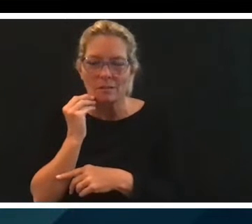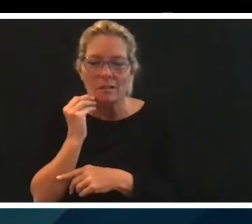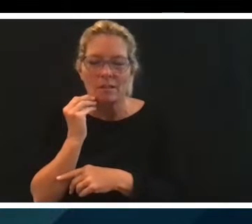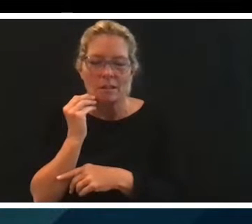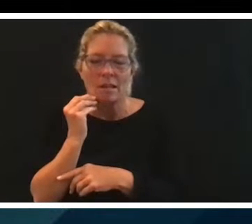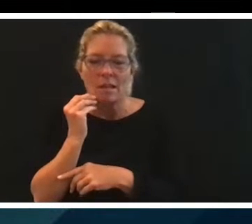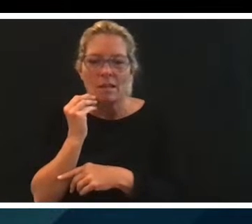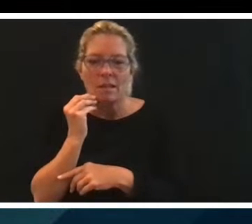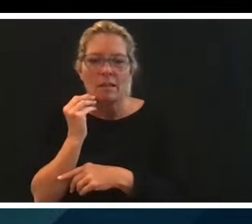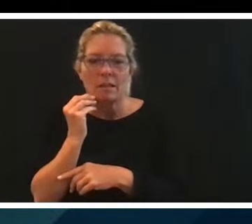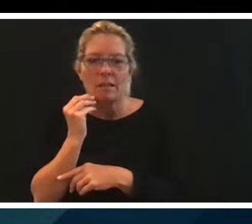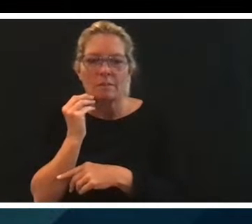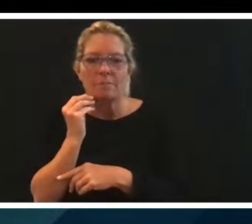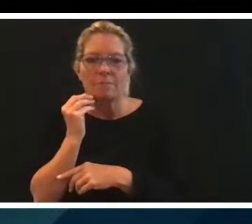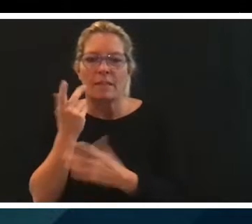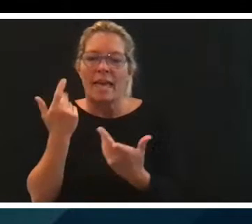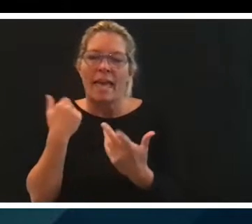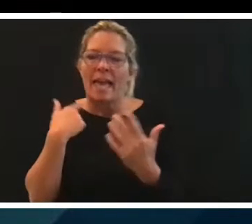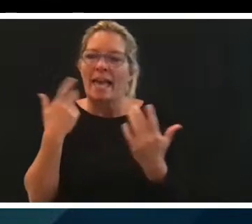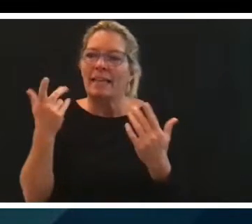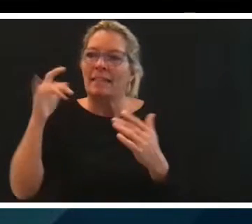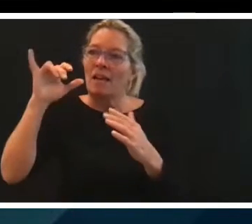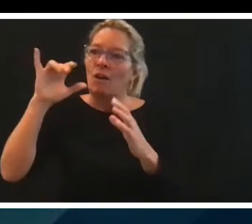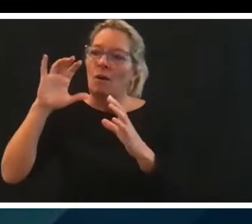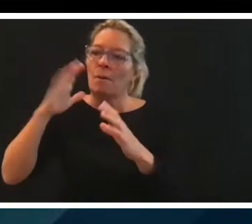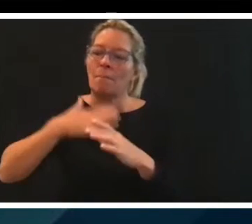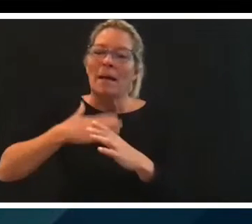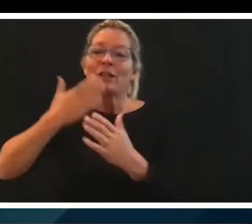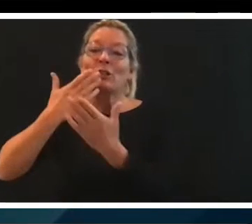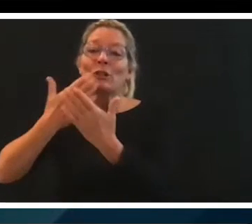of the situations I was in had to be.